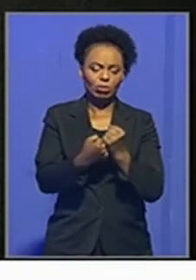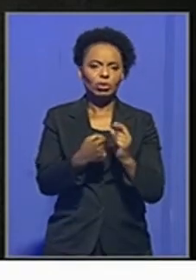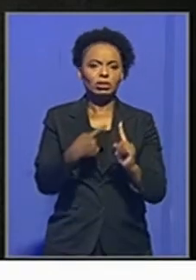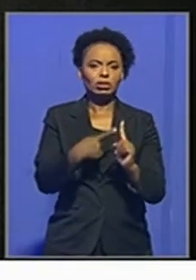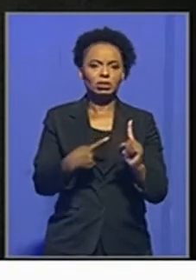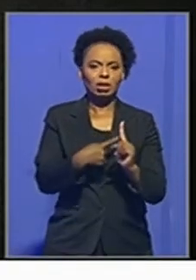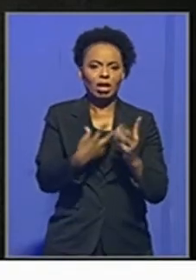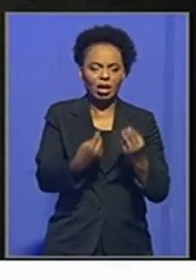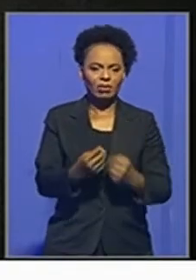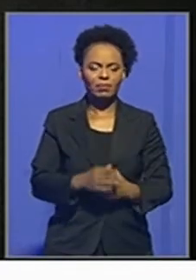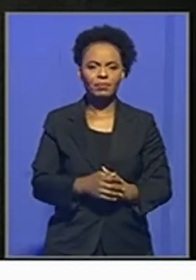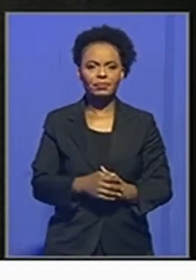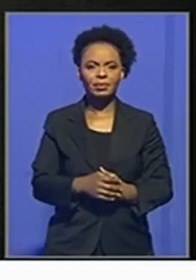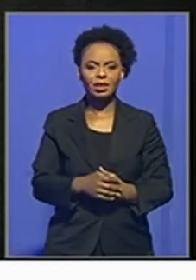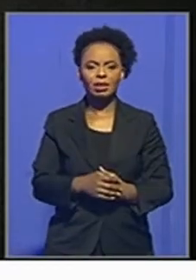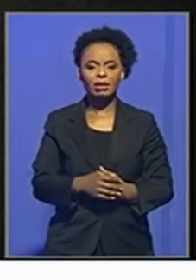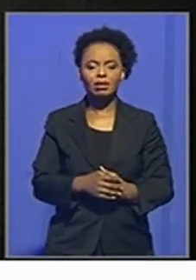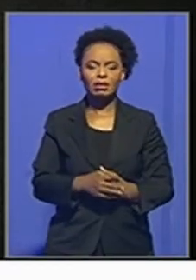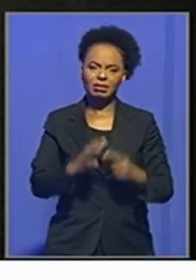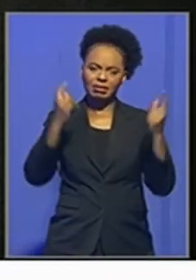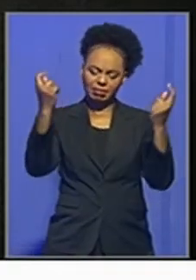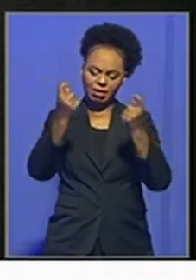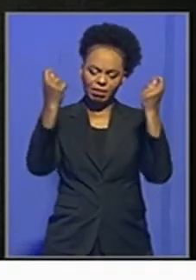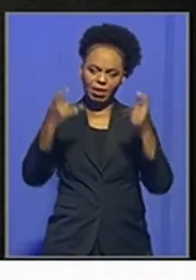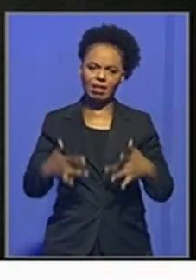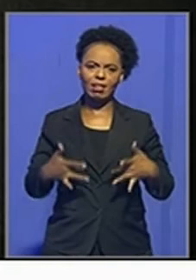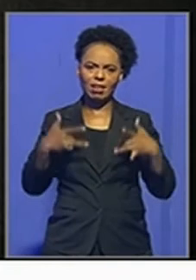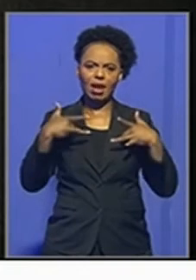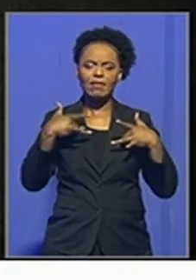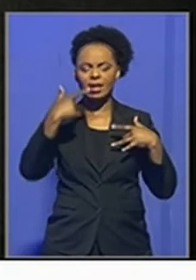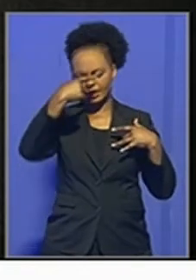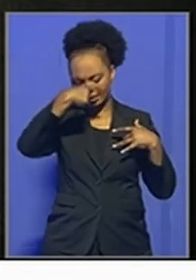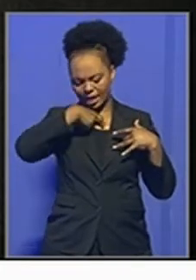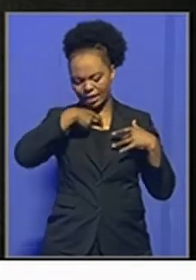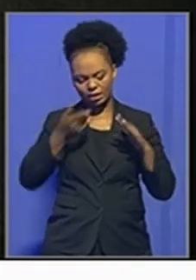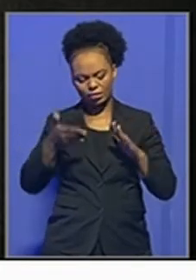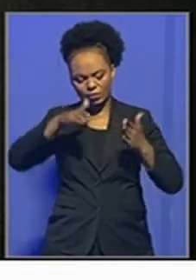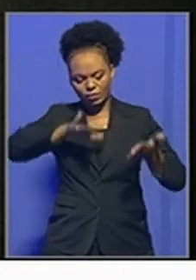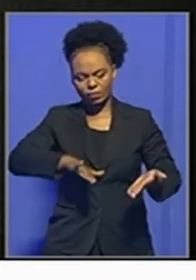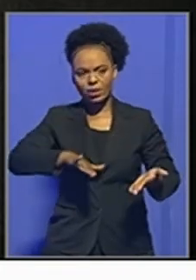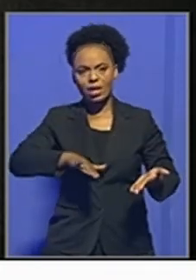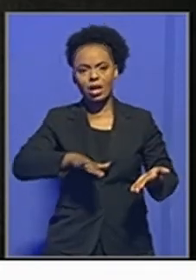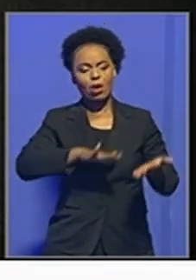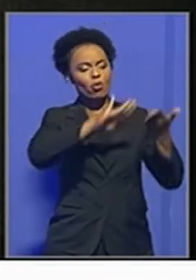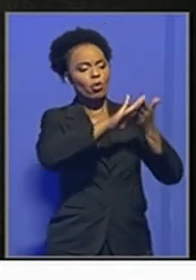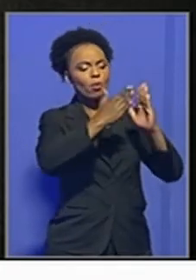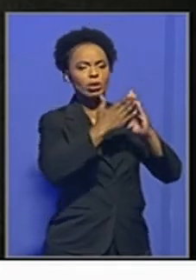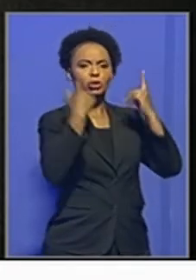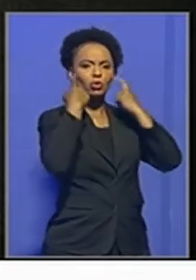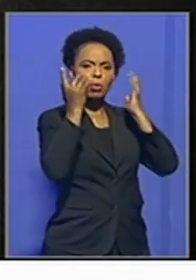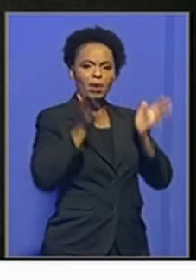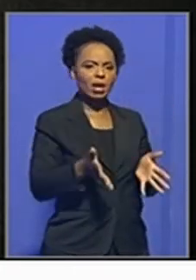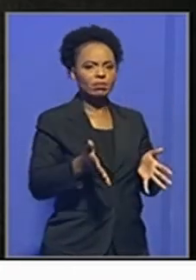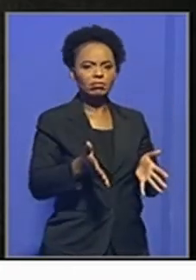passing, but we celebrate his life as a leader, not only for the Zulu people, but for the entire people of the